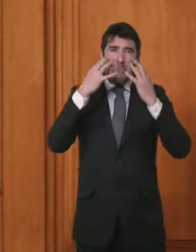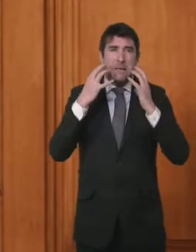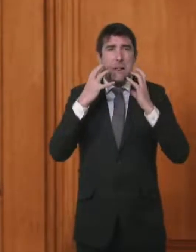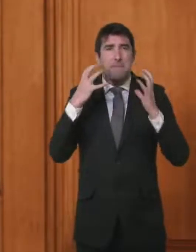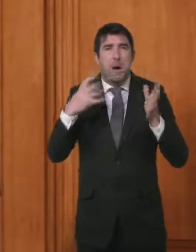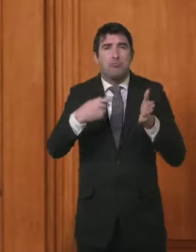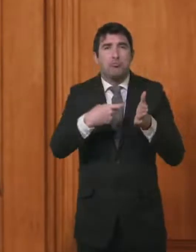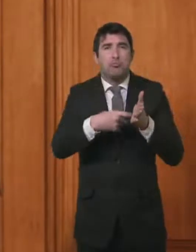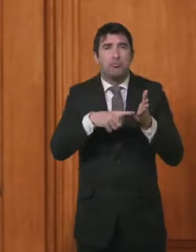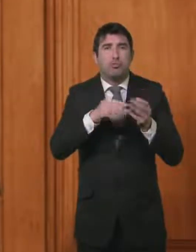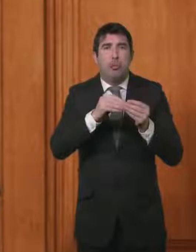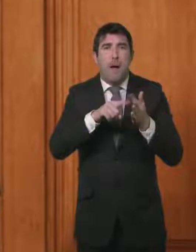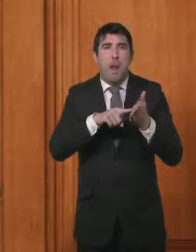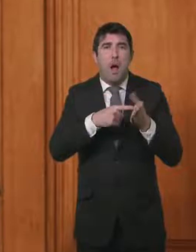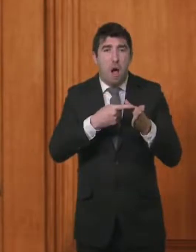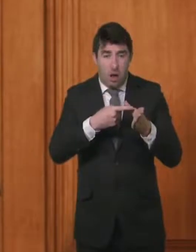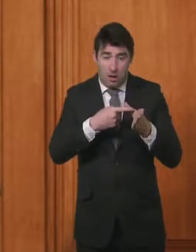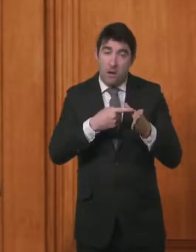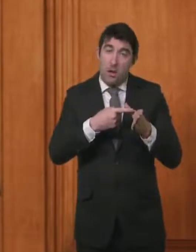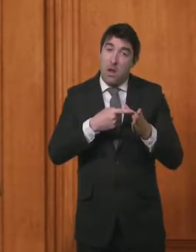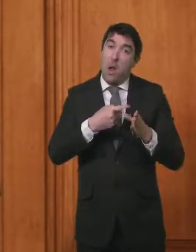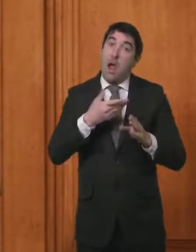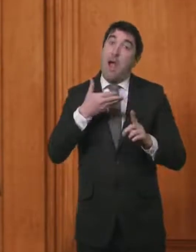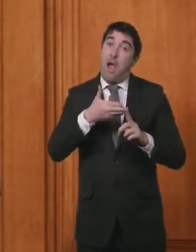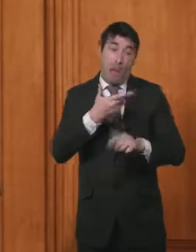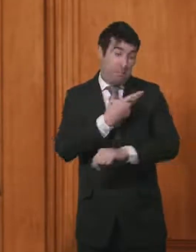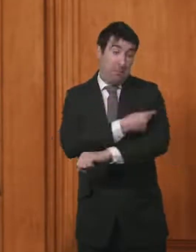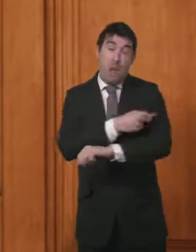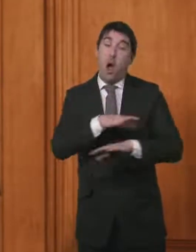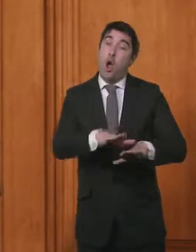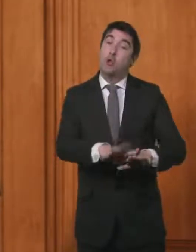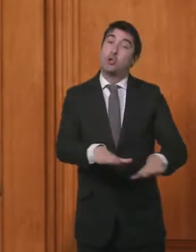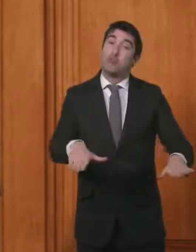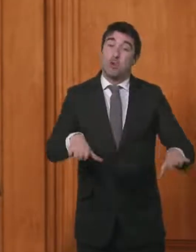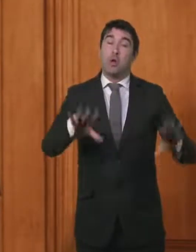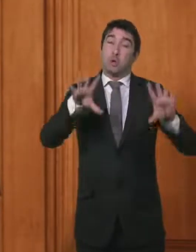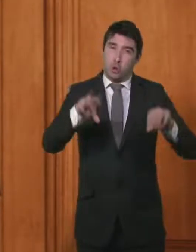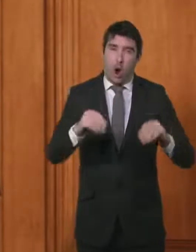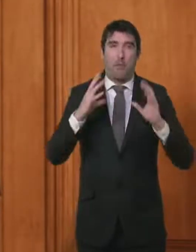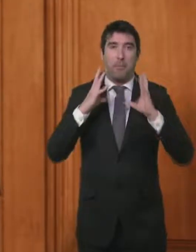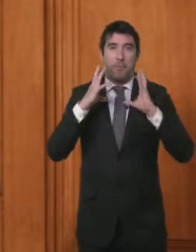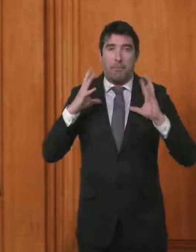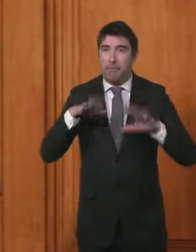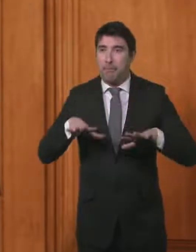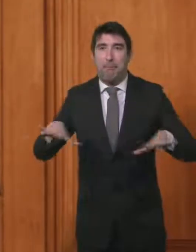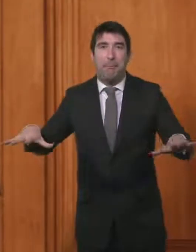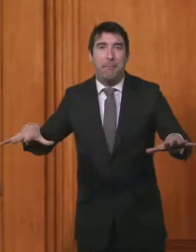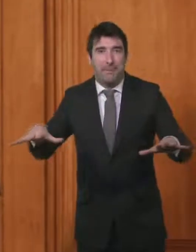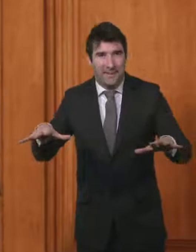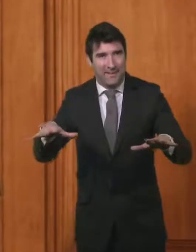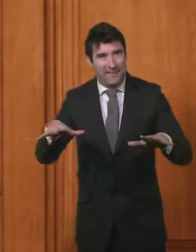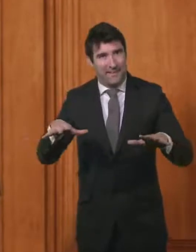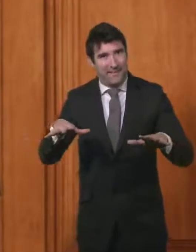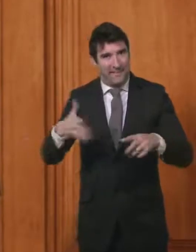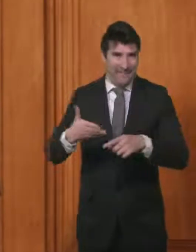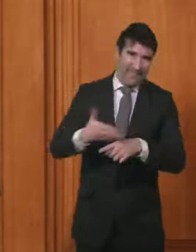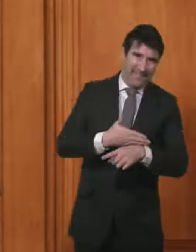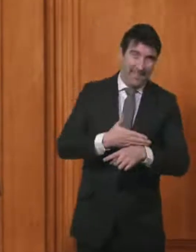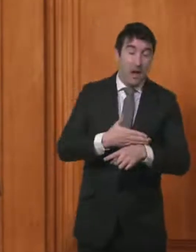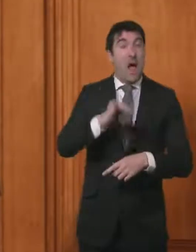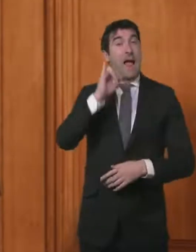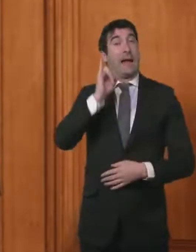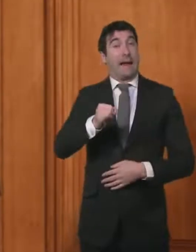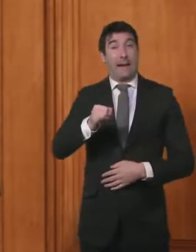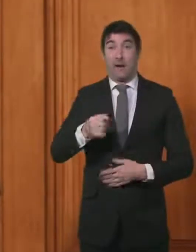through high routine uptake. But in this situation of a new emerging disease, you don't have that luxury. You have to go with the